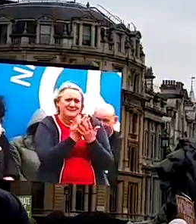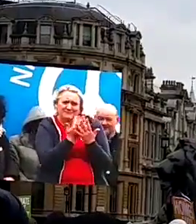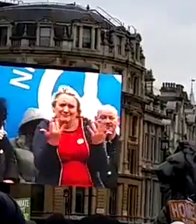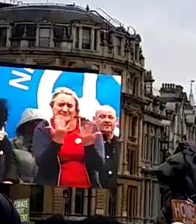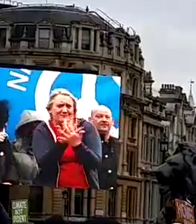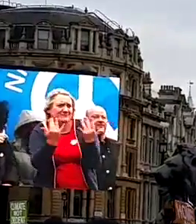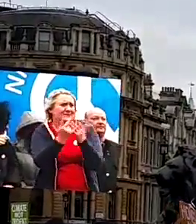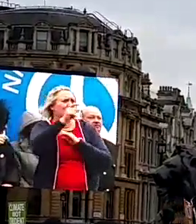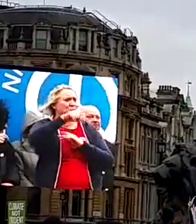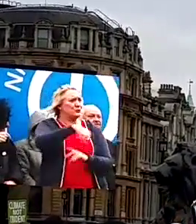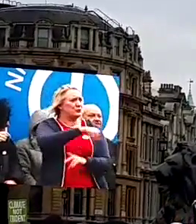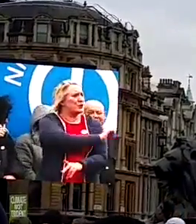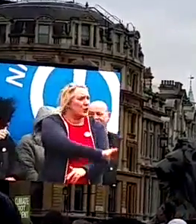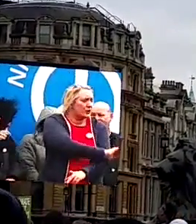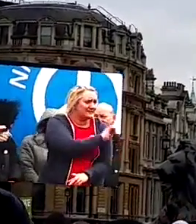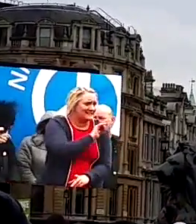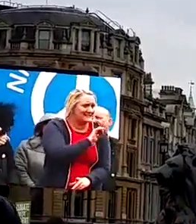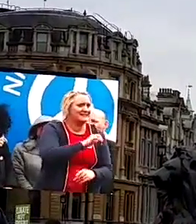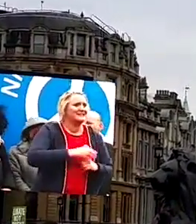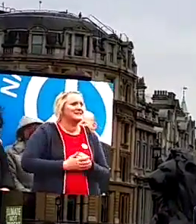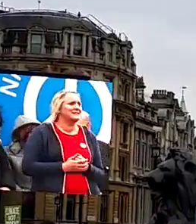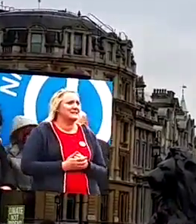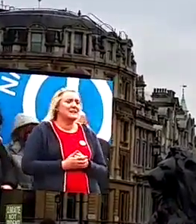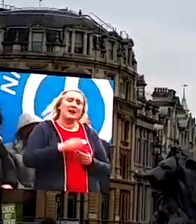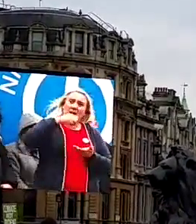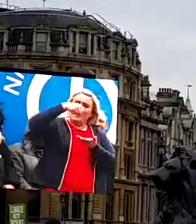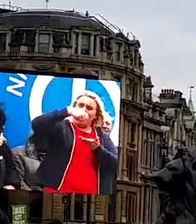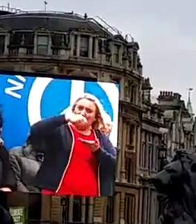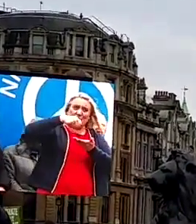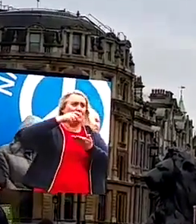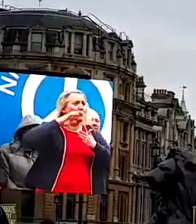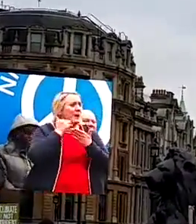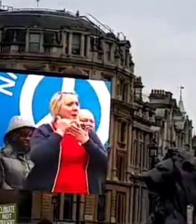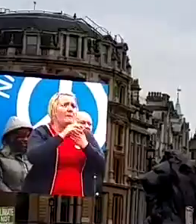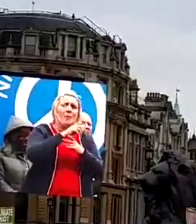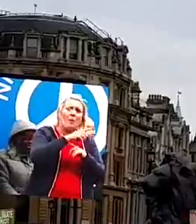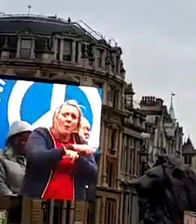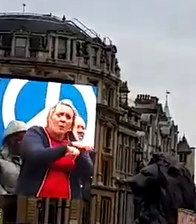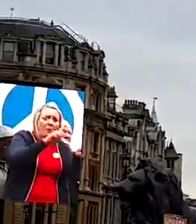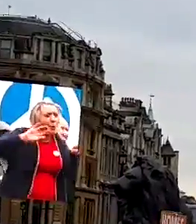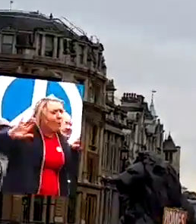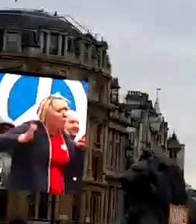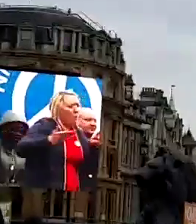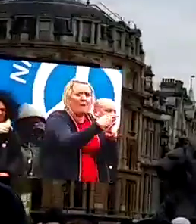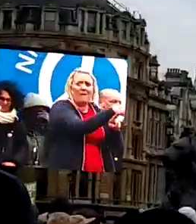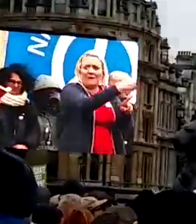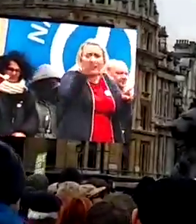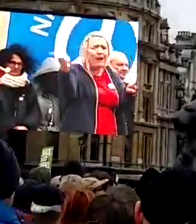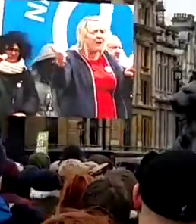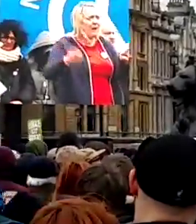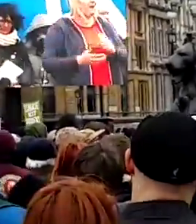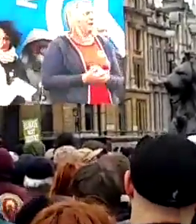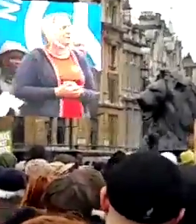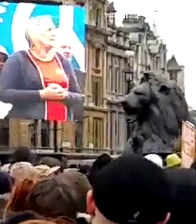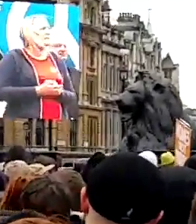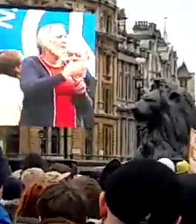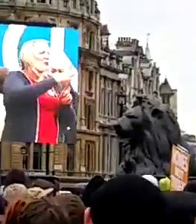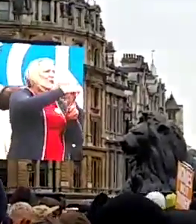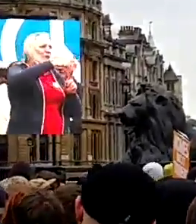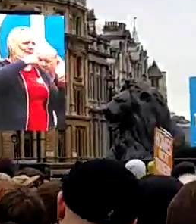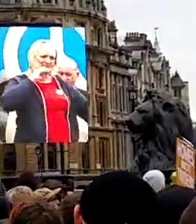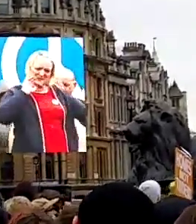but an investment in every single one of you. The Tories are destroying, ripping apart, and chewing up